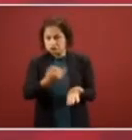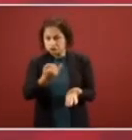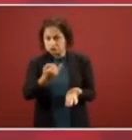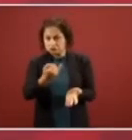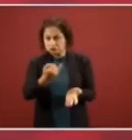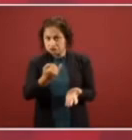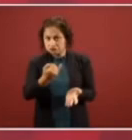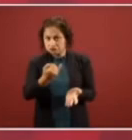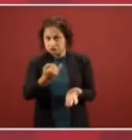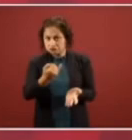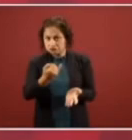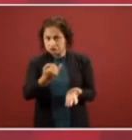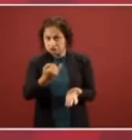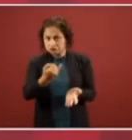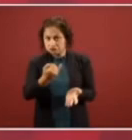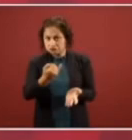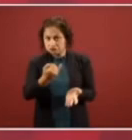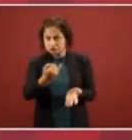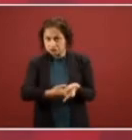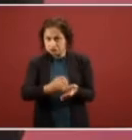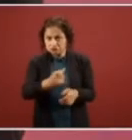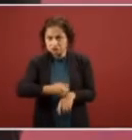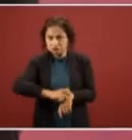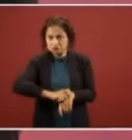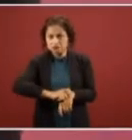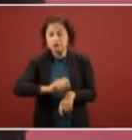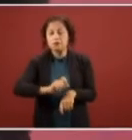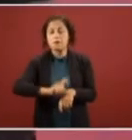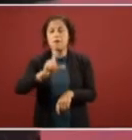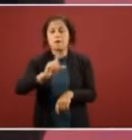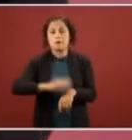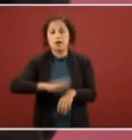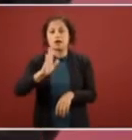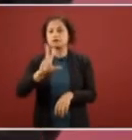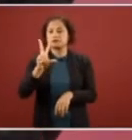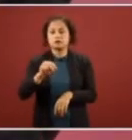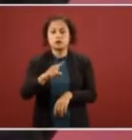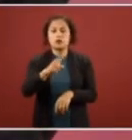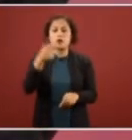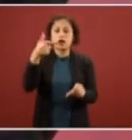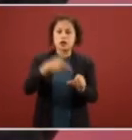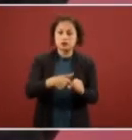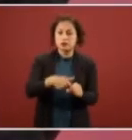gasolinas. There is no increase in gas. No hay aumentos en el gas.